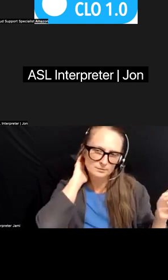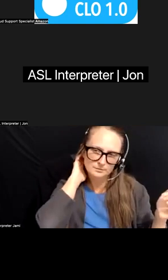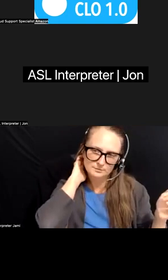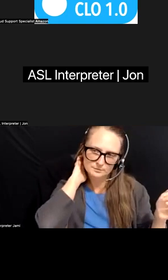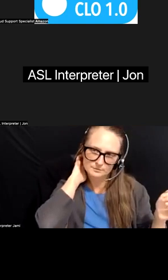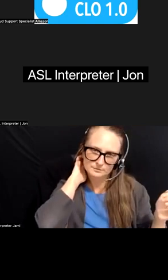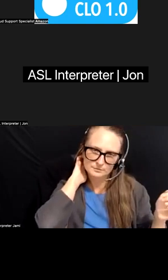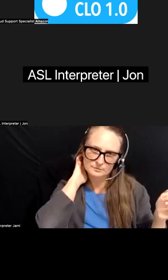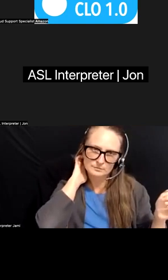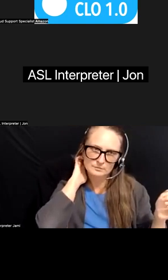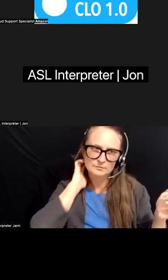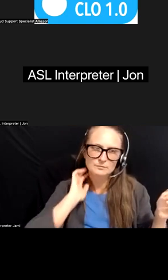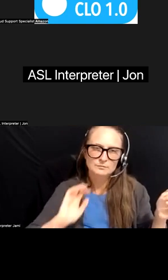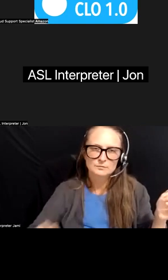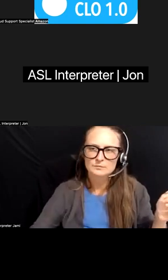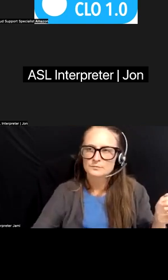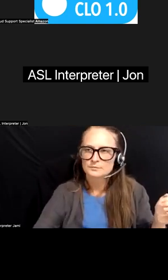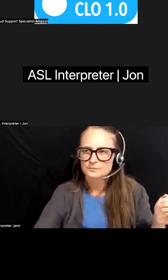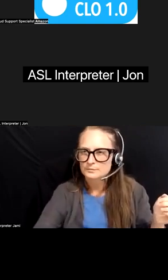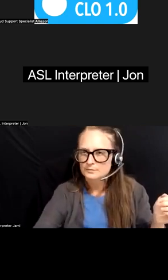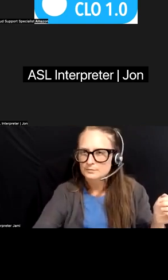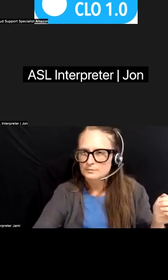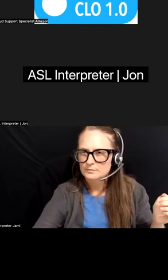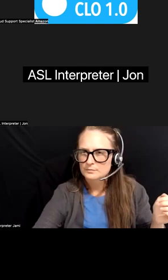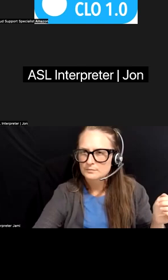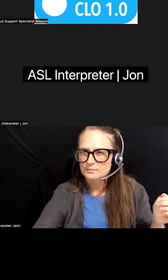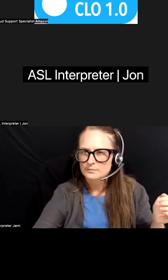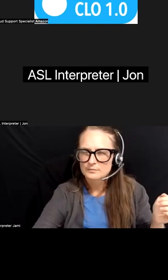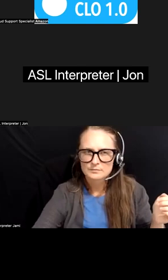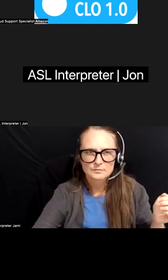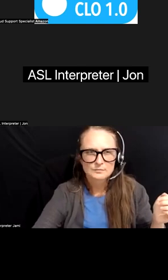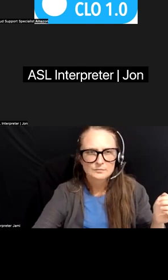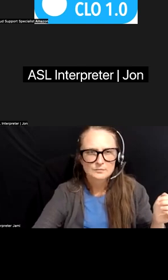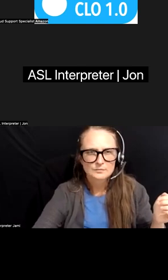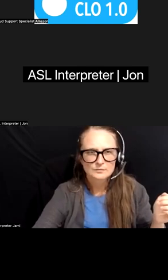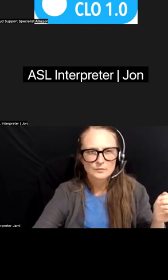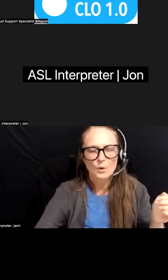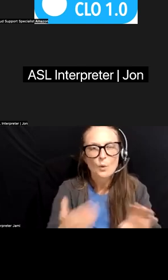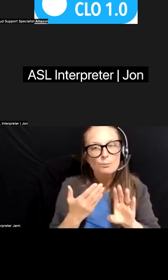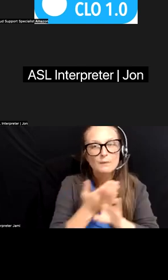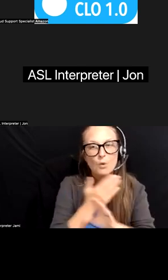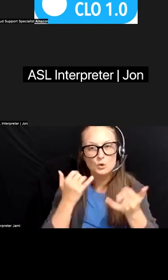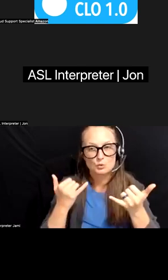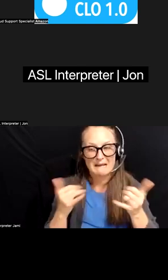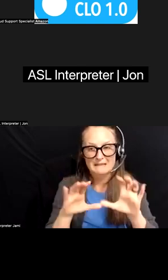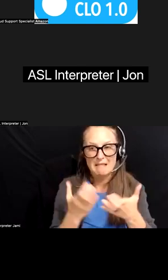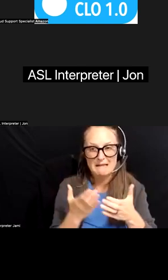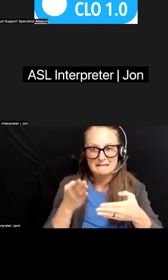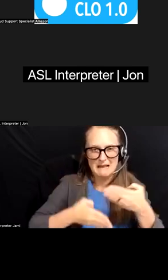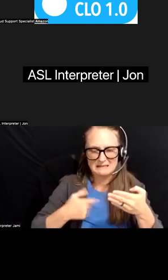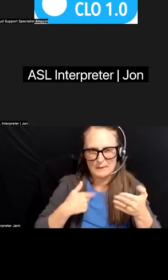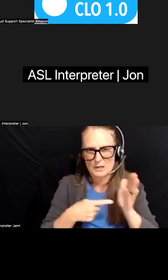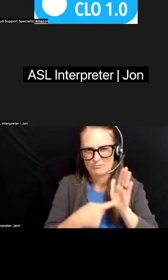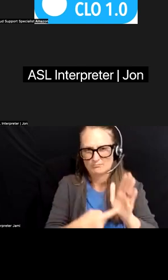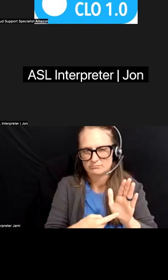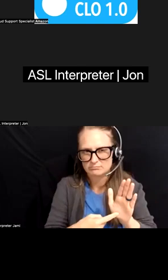view of this, before today's session ends, right? I'm going to do this, right? Just so that you have understanding of it. What we're